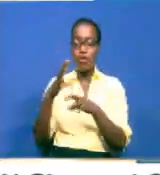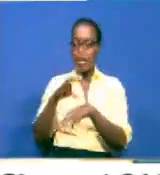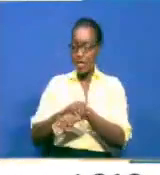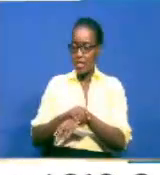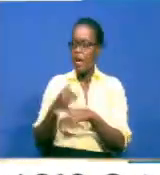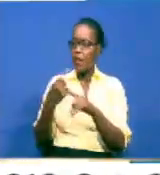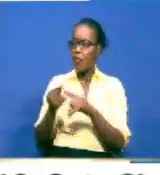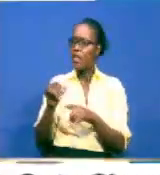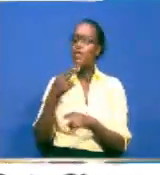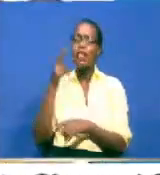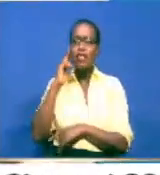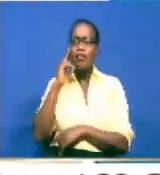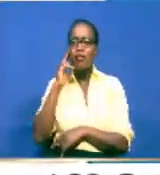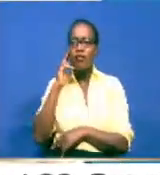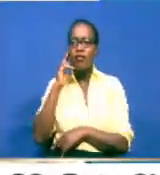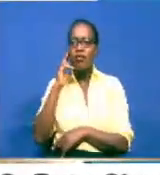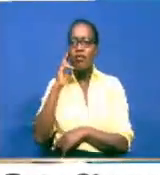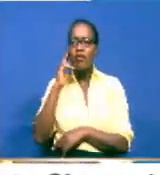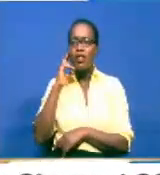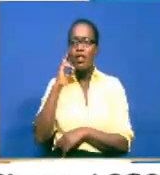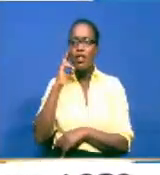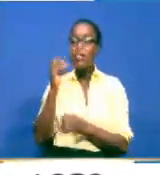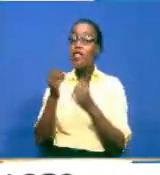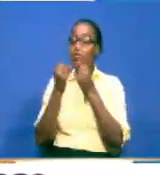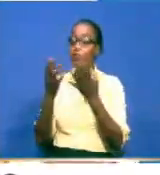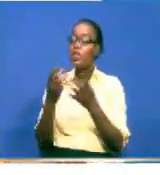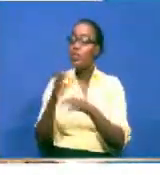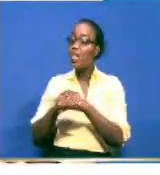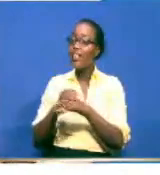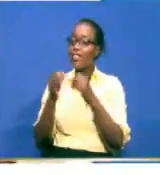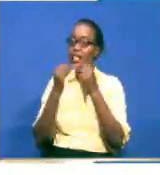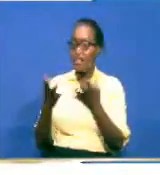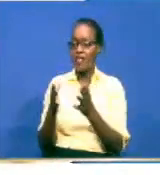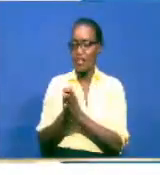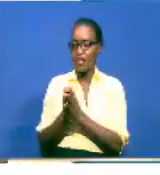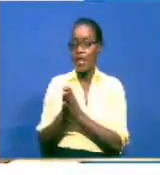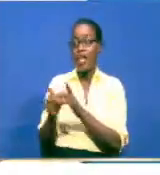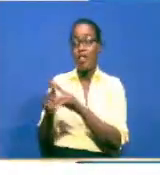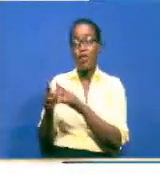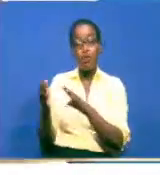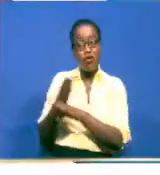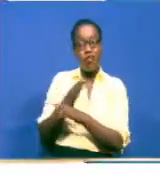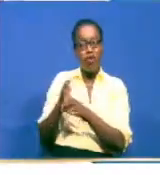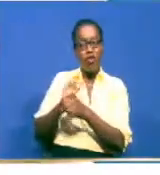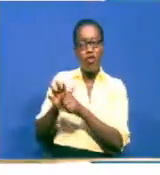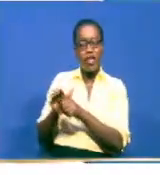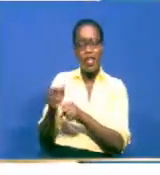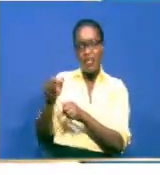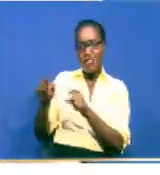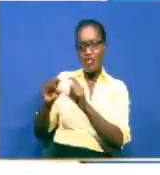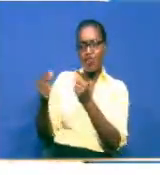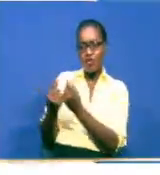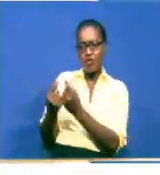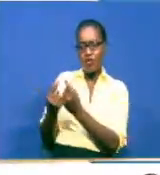to the deaf, mm-hmm. they cannot really get that information. And I want to say that even before COVID, this particular group has